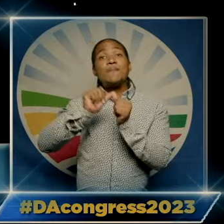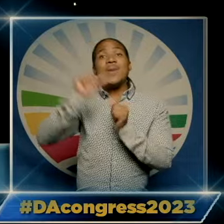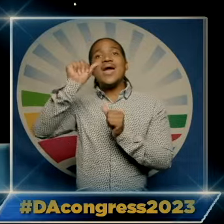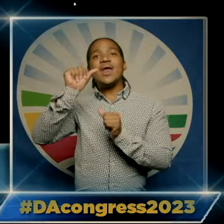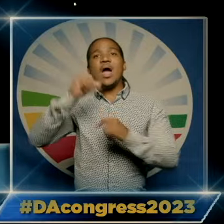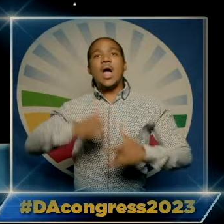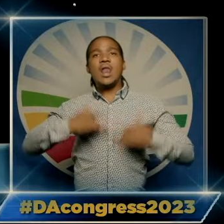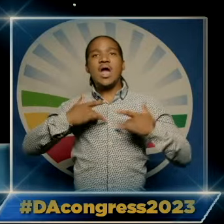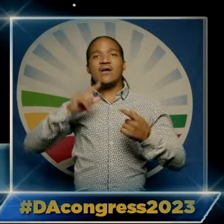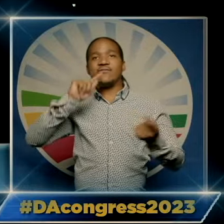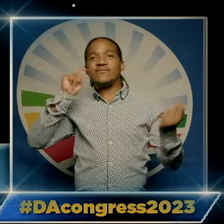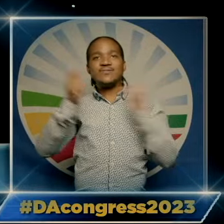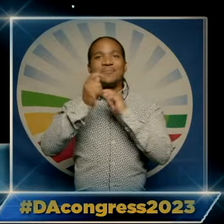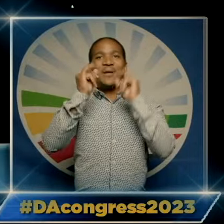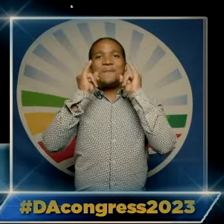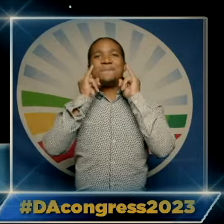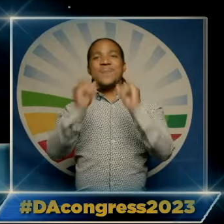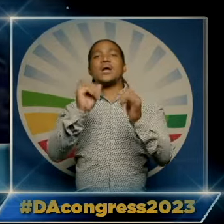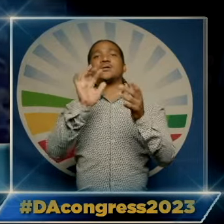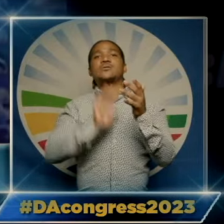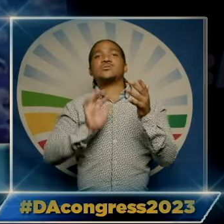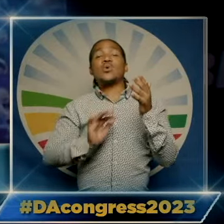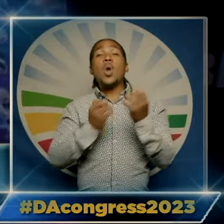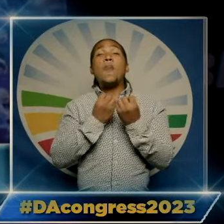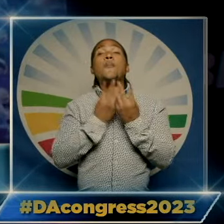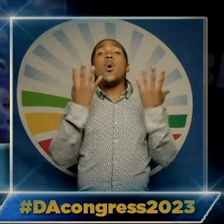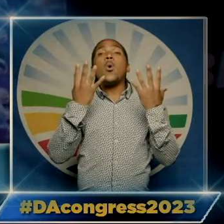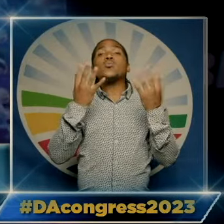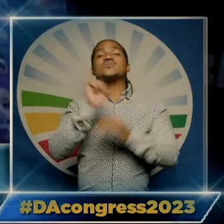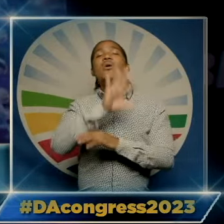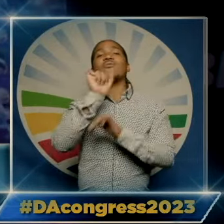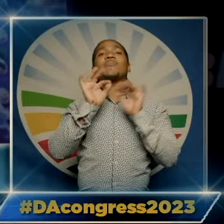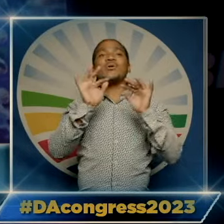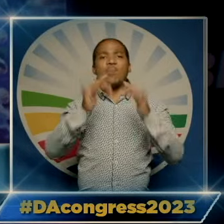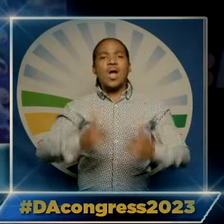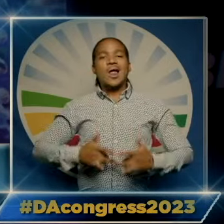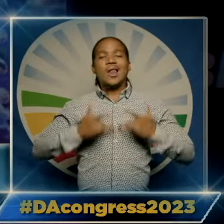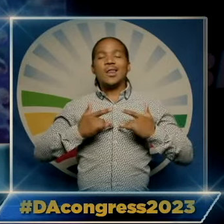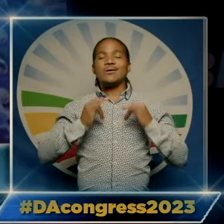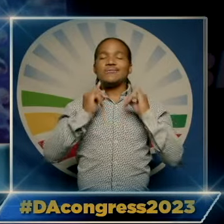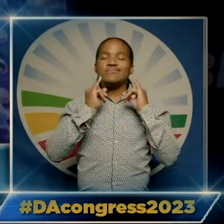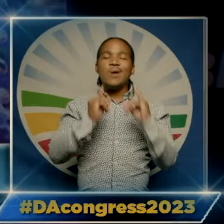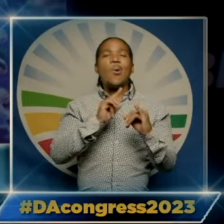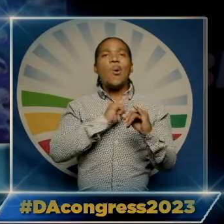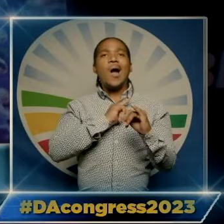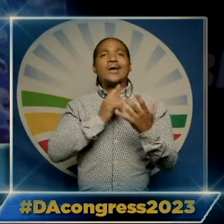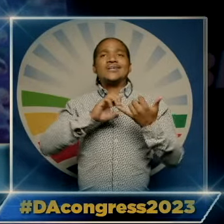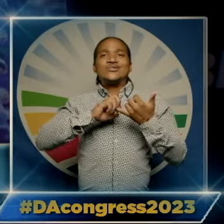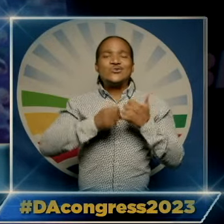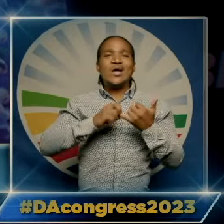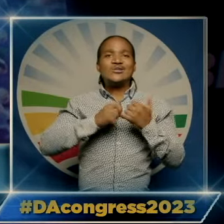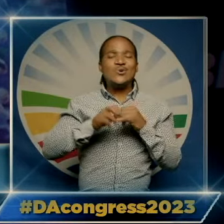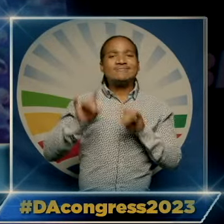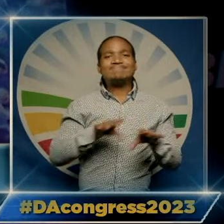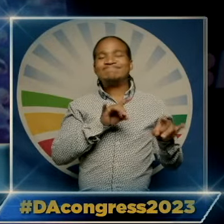nightmare. Abaninzi apha eMzantsi Afrika baphila kabuhlungu besilwa indlala. More